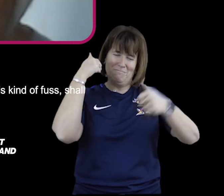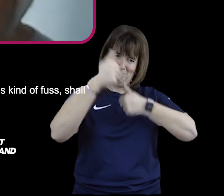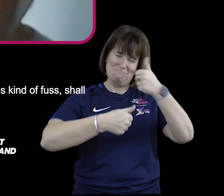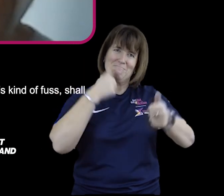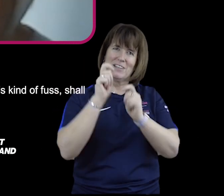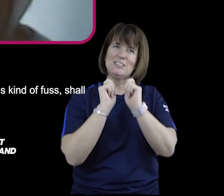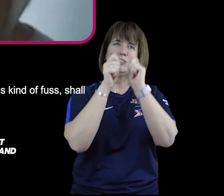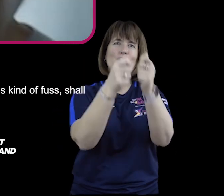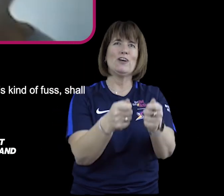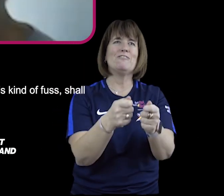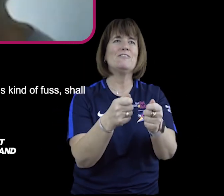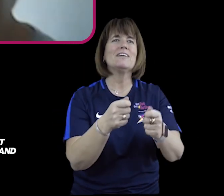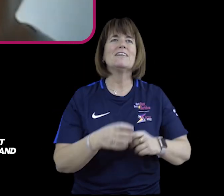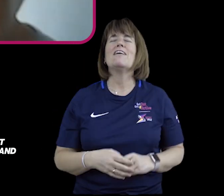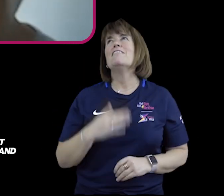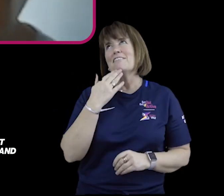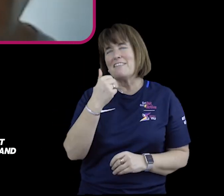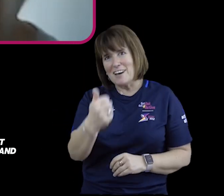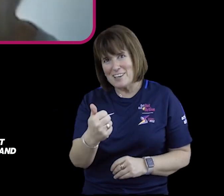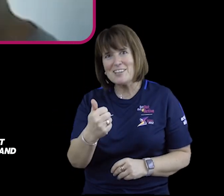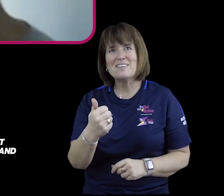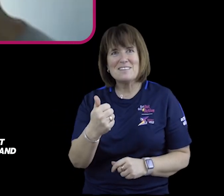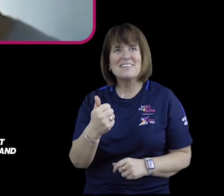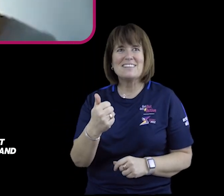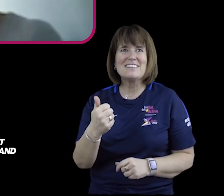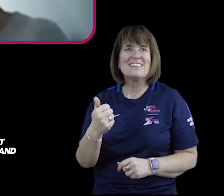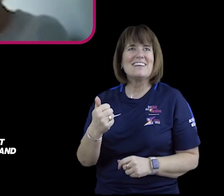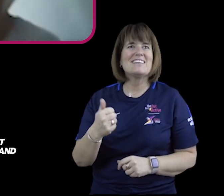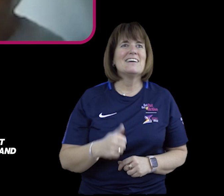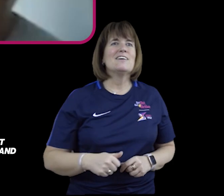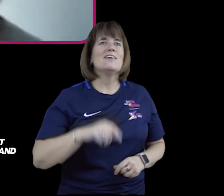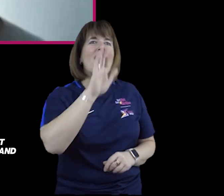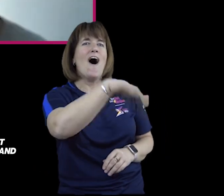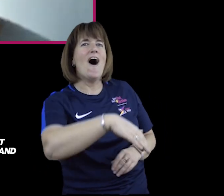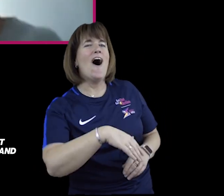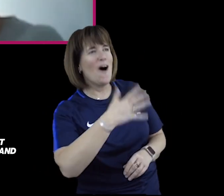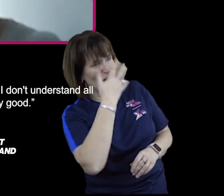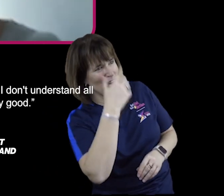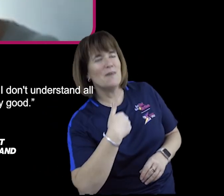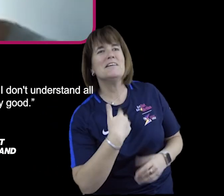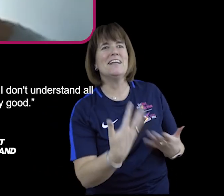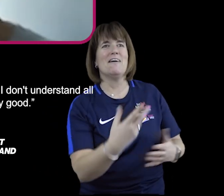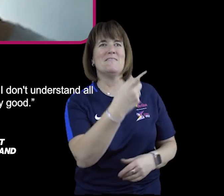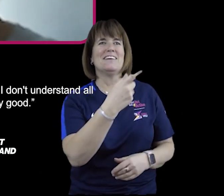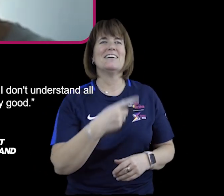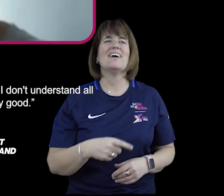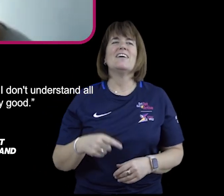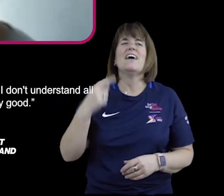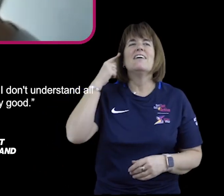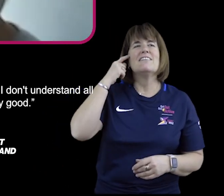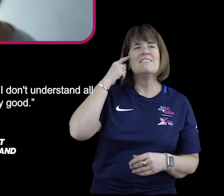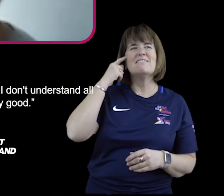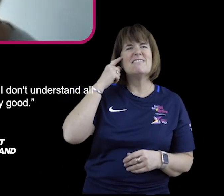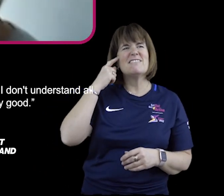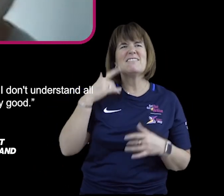huge congratulations. Well deserved. Thank you. I just getting all shy on me now, isn't she? I just don't ever feel I